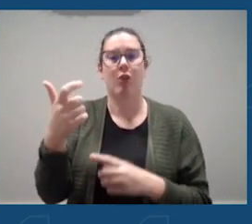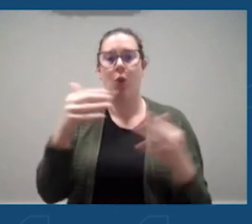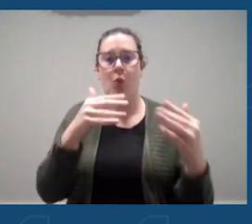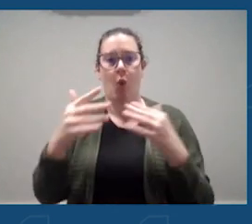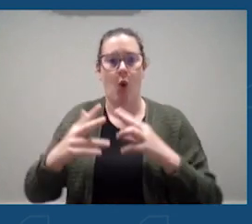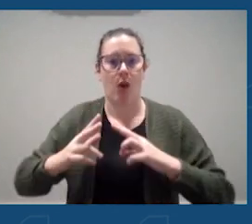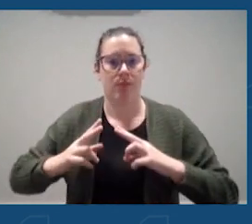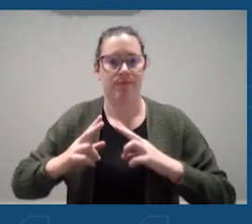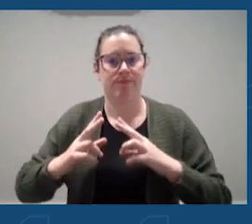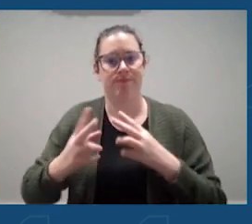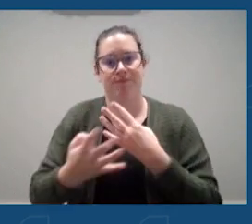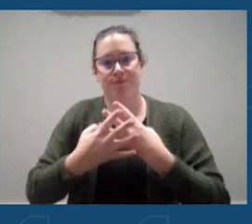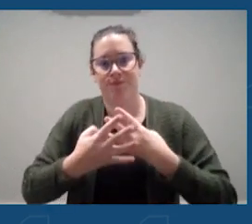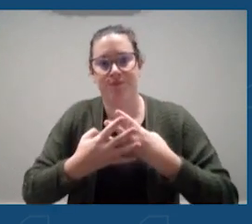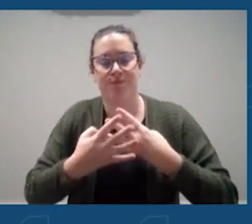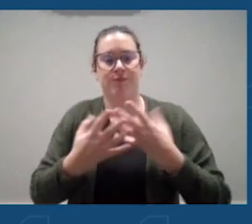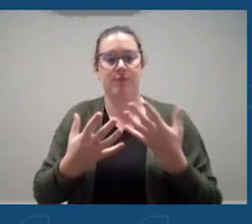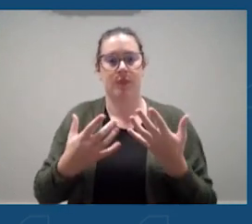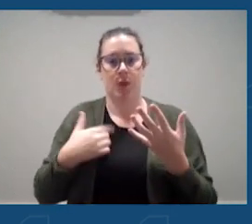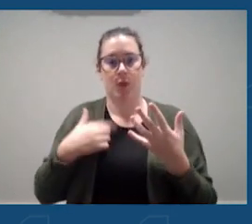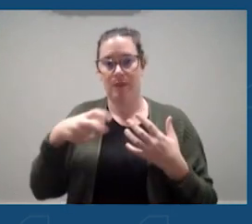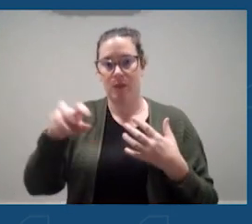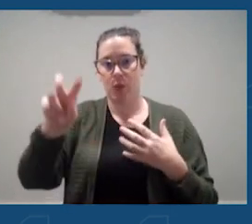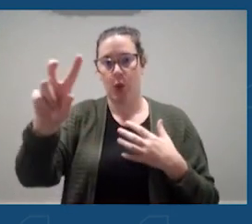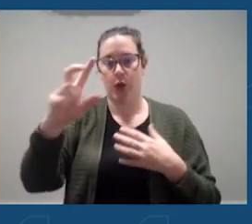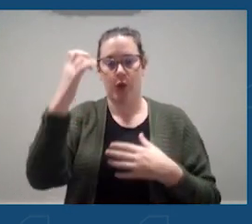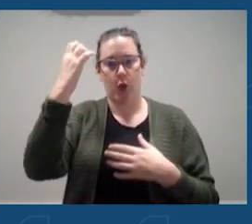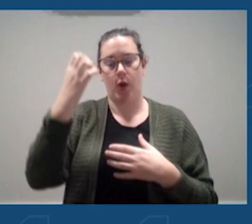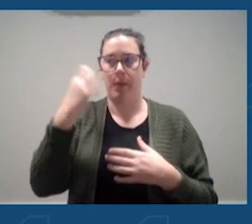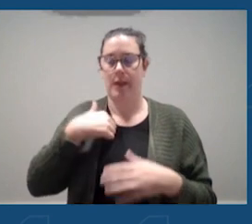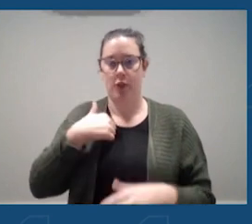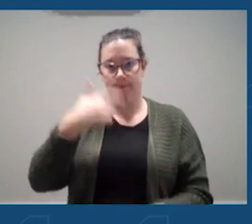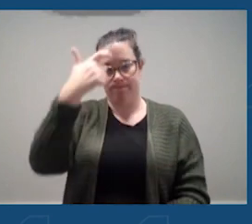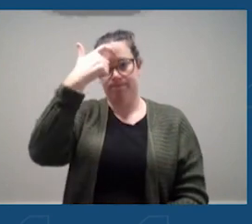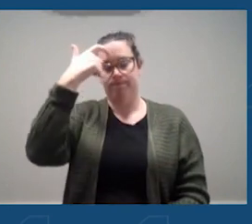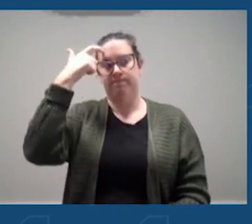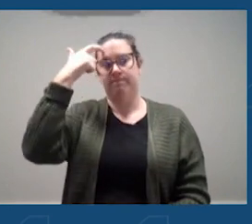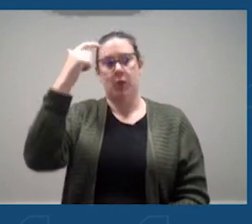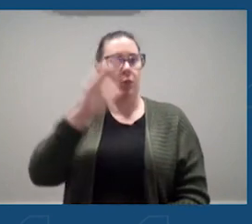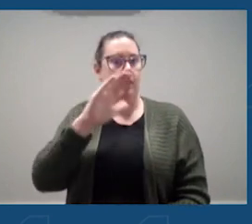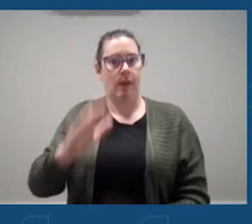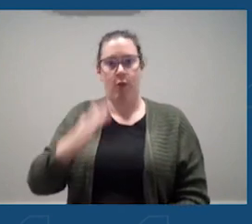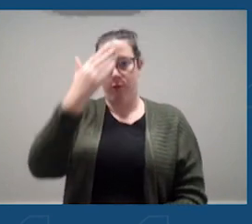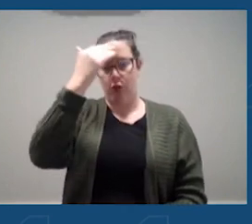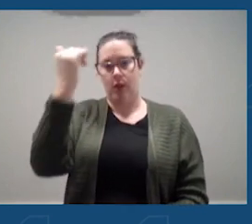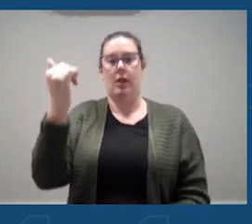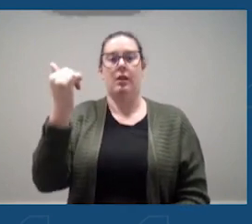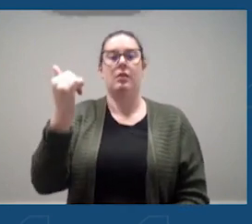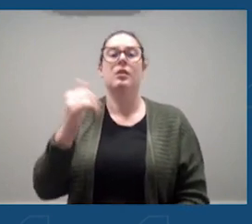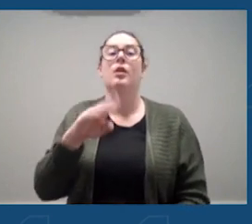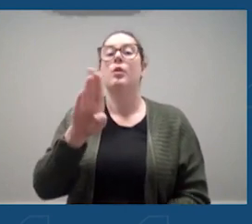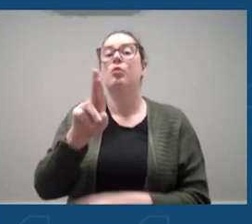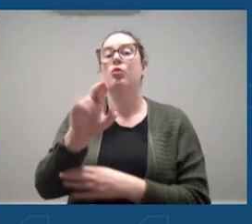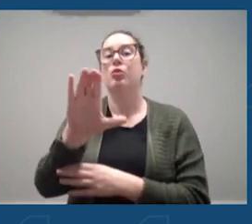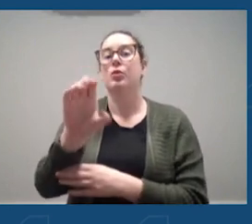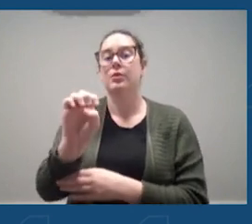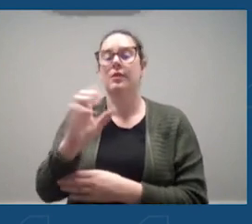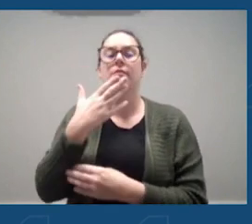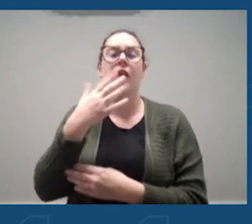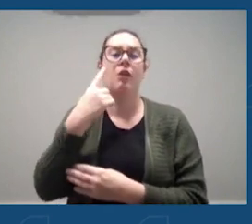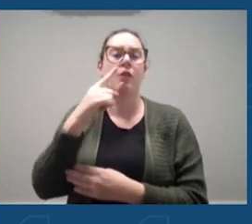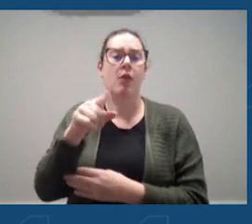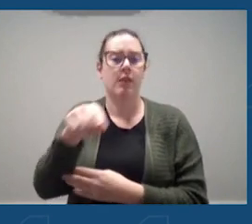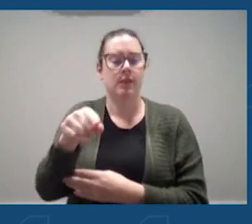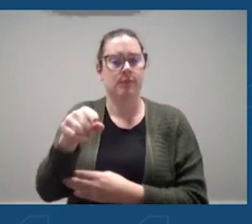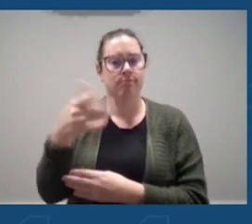and it just never leaves you, the horror. Bruce Bratner, thank you for being on this long journey as well. Your vision